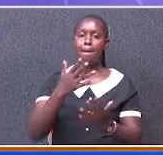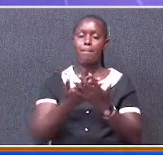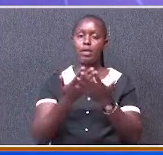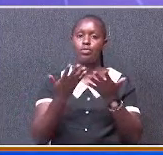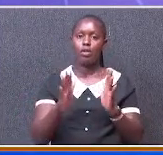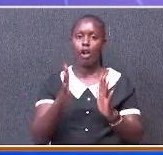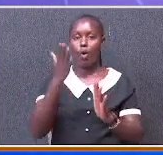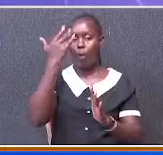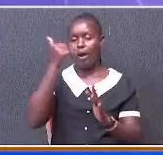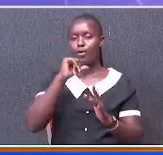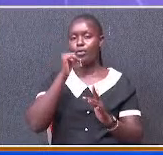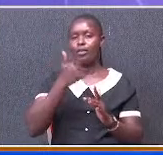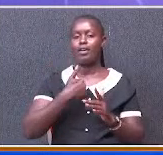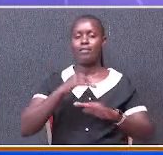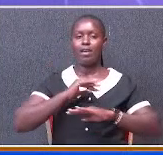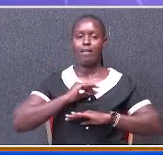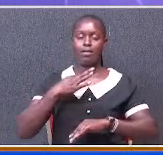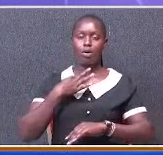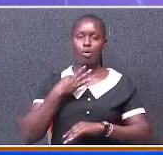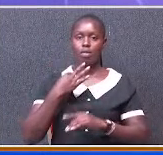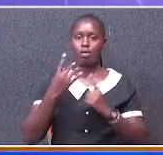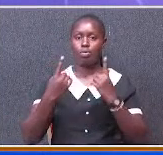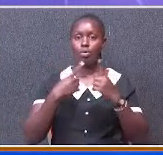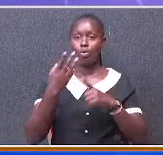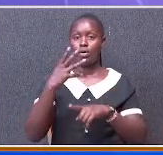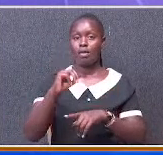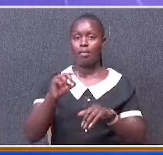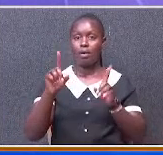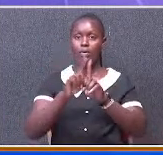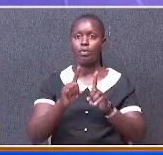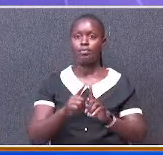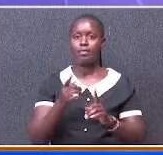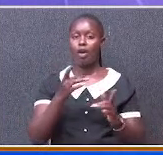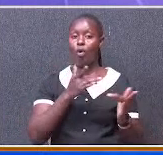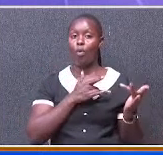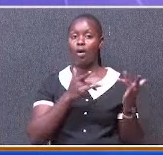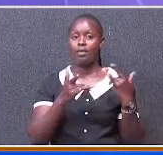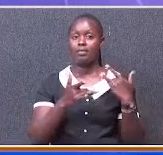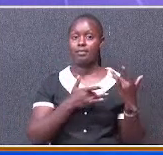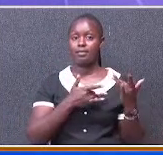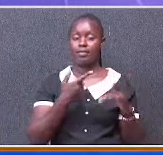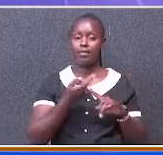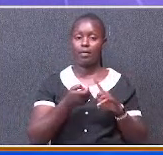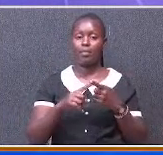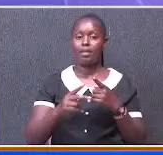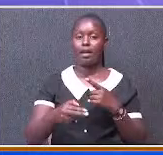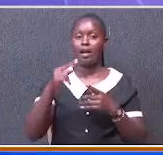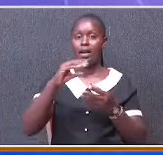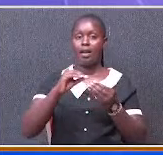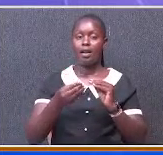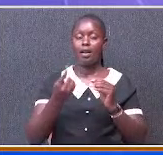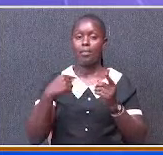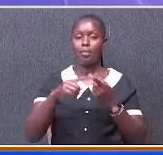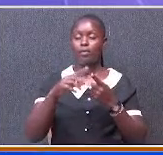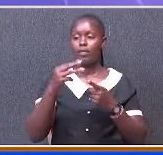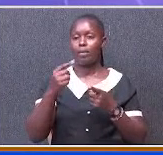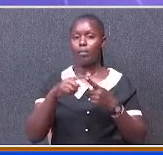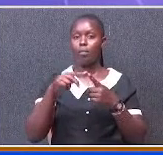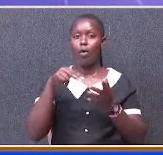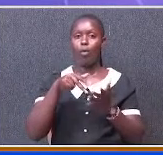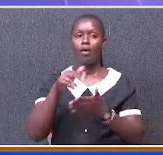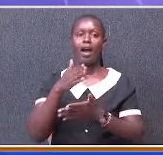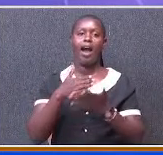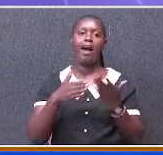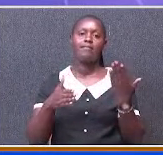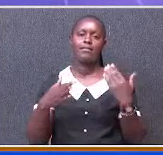clothes. Speaking after visiting the inmates in Lodwar Prison, Ekamais raised concern over the high number of prisoners walking half naked in the facility,